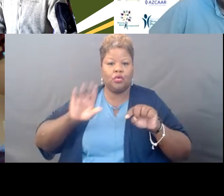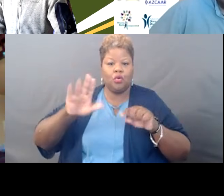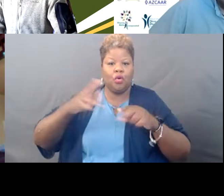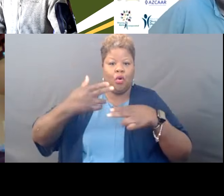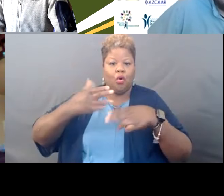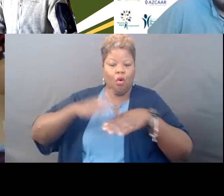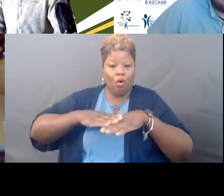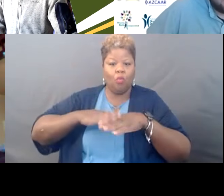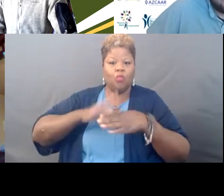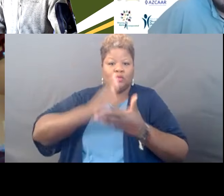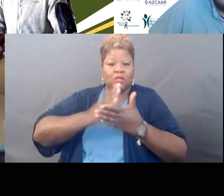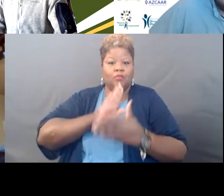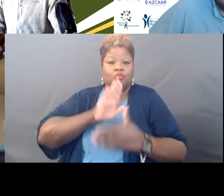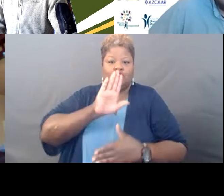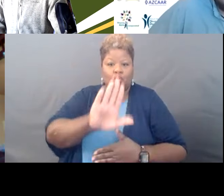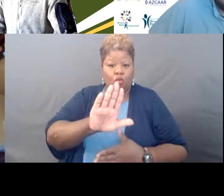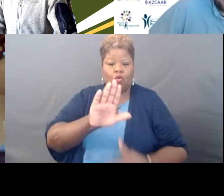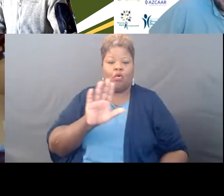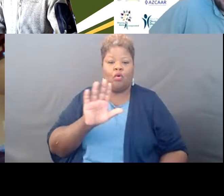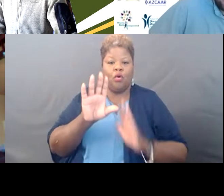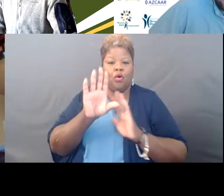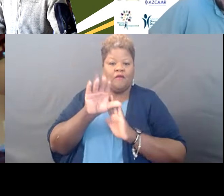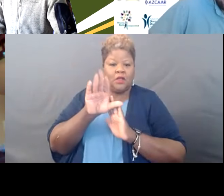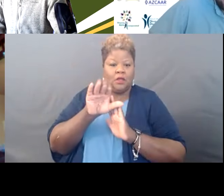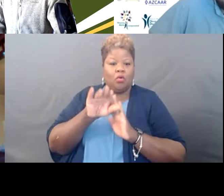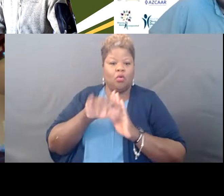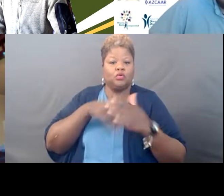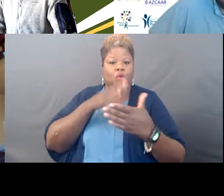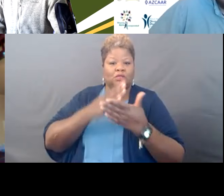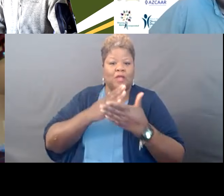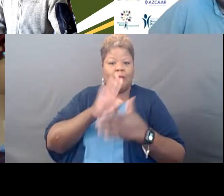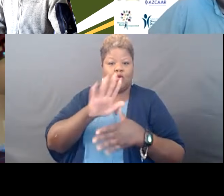that stream. Go to the Facebook thing up at the top and stop that stream.